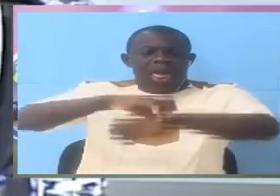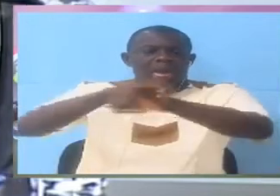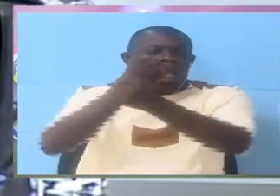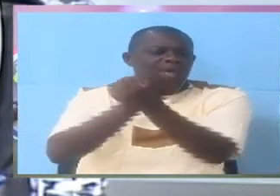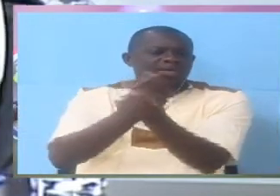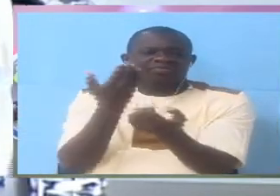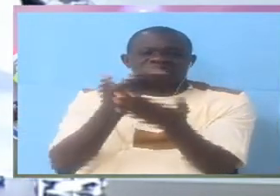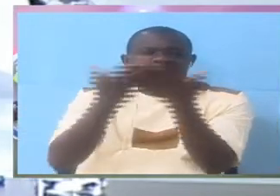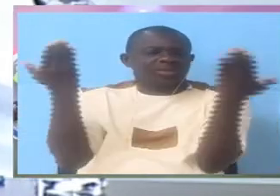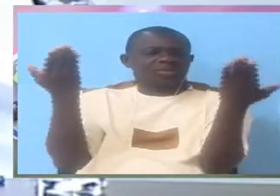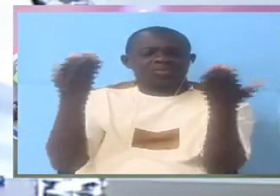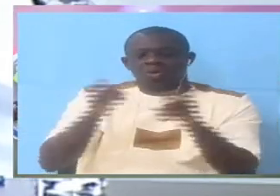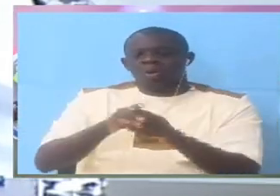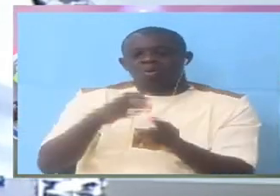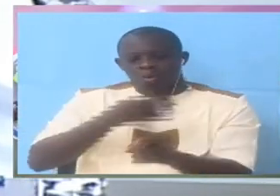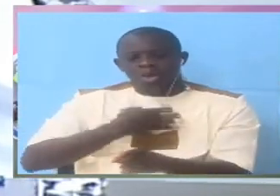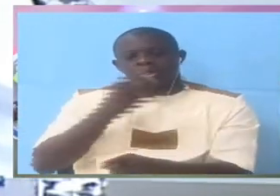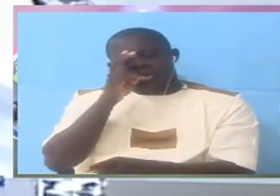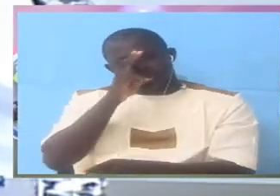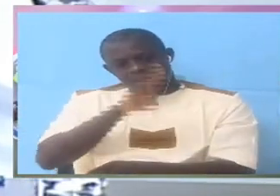to.